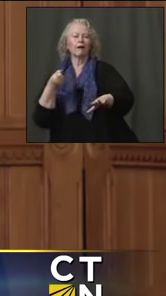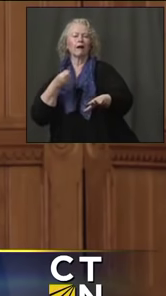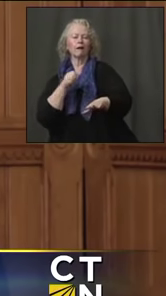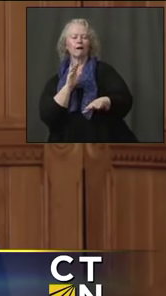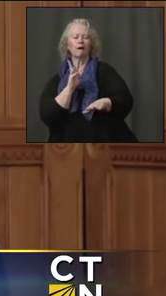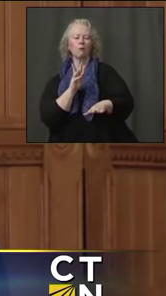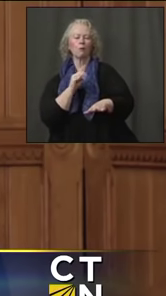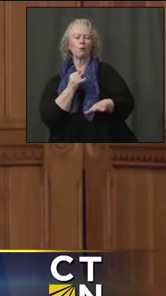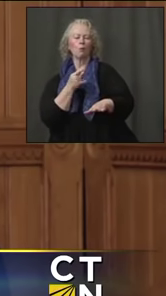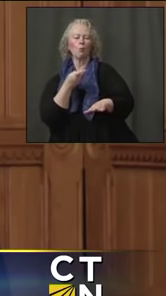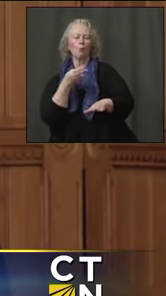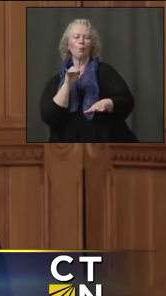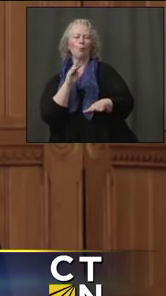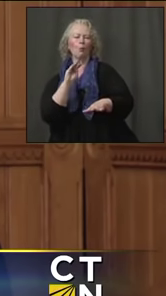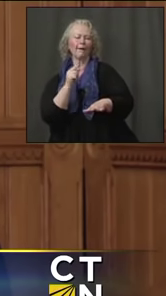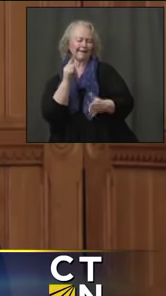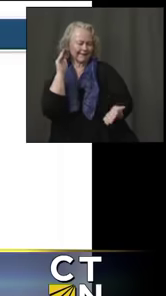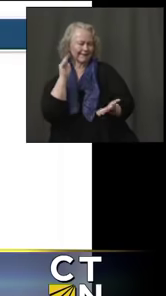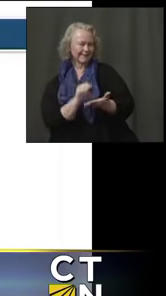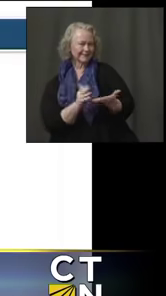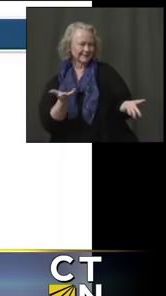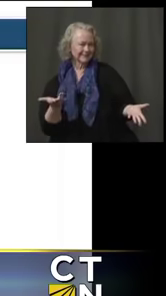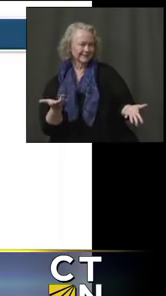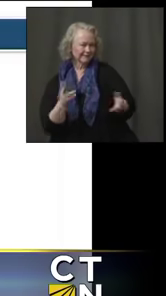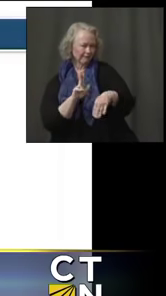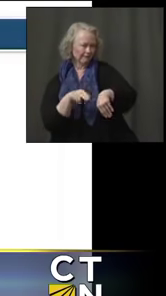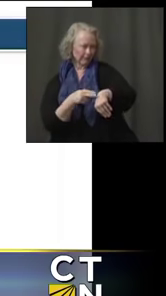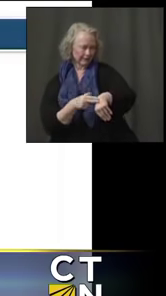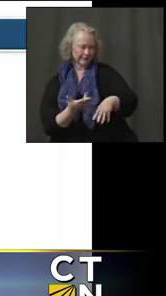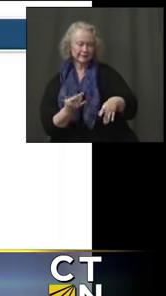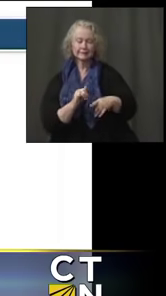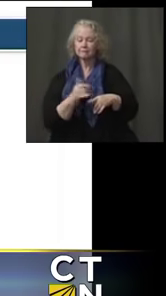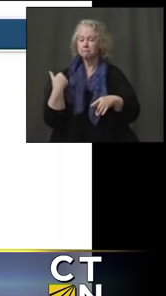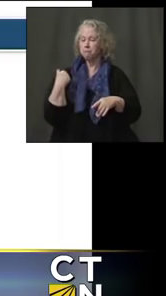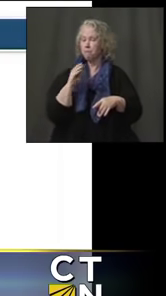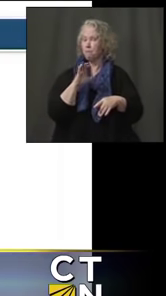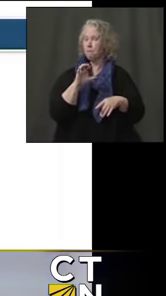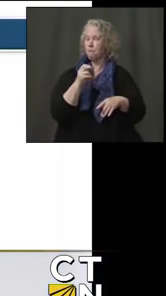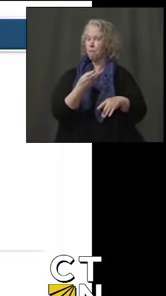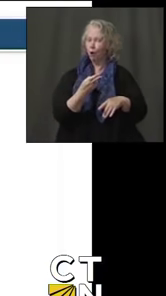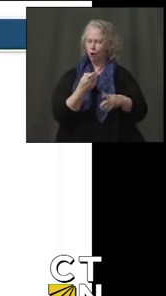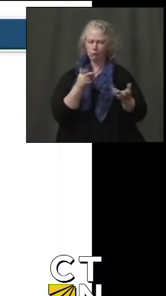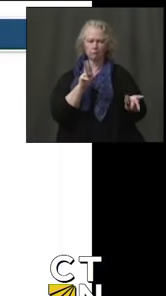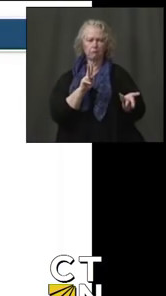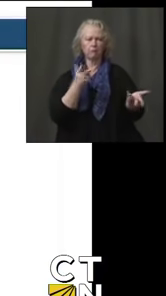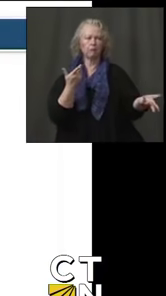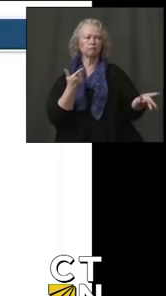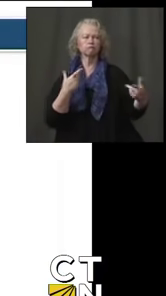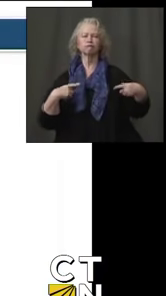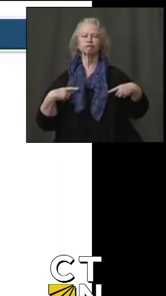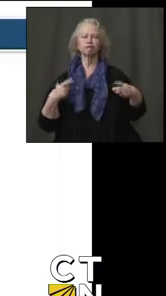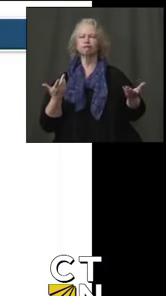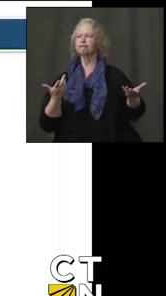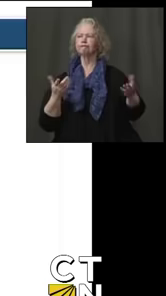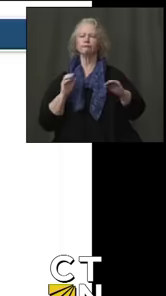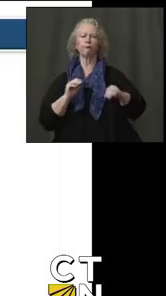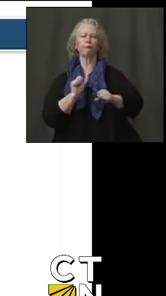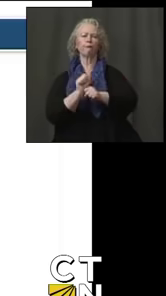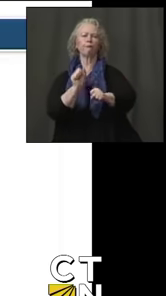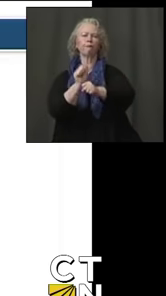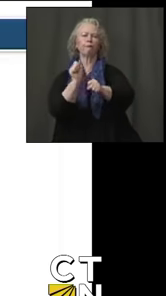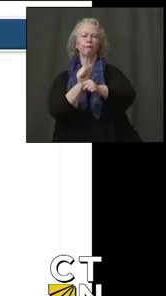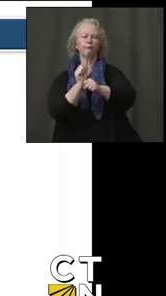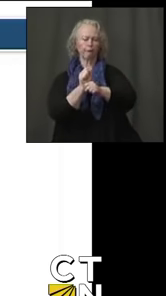see a reduction in income tax withholding. For the month of March alone, we saw a 3.7% reduction